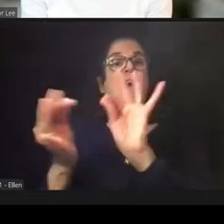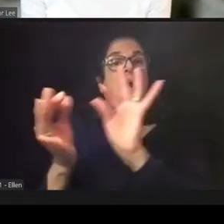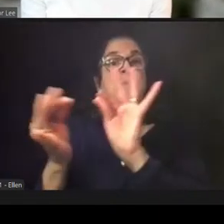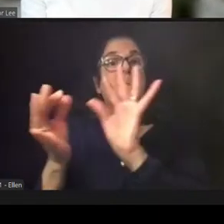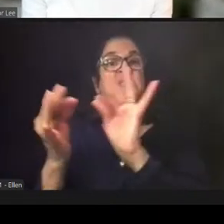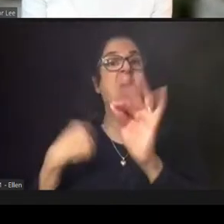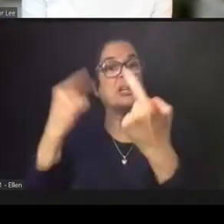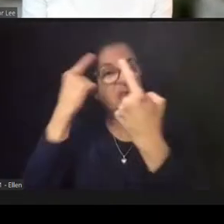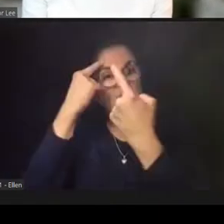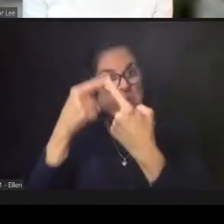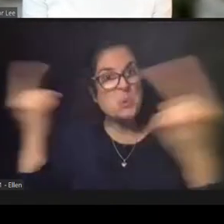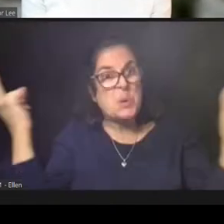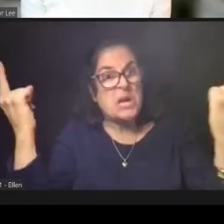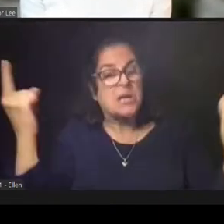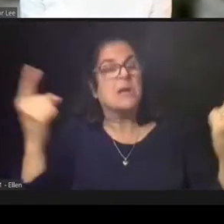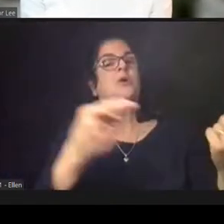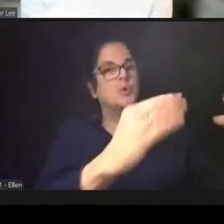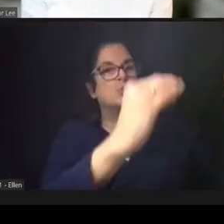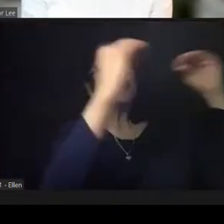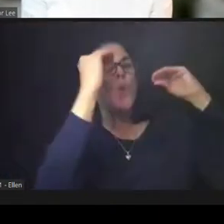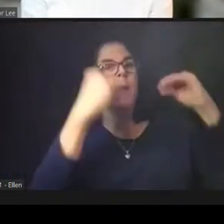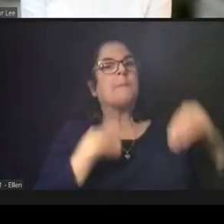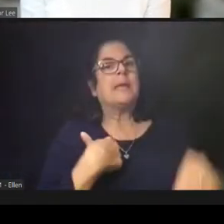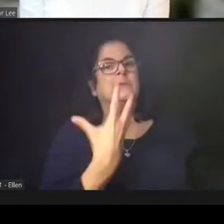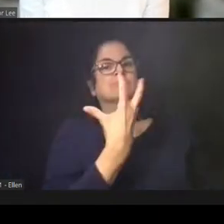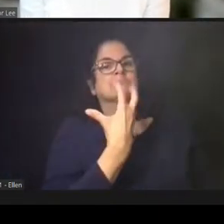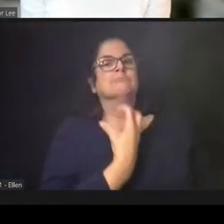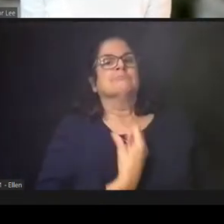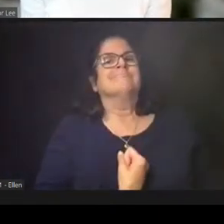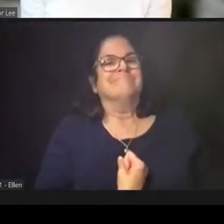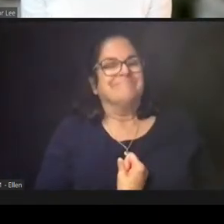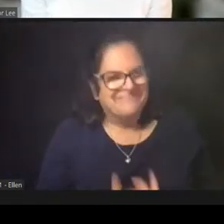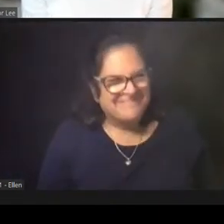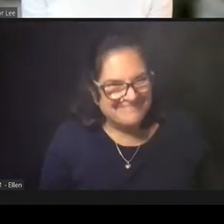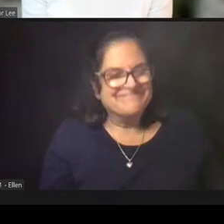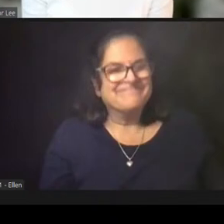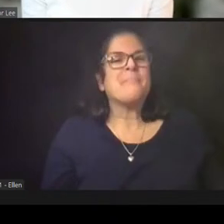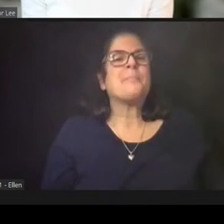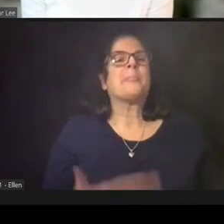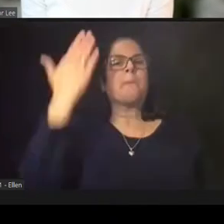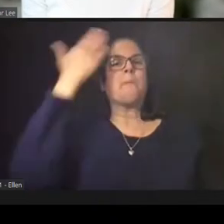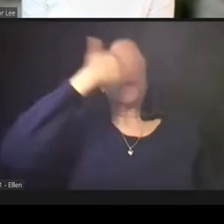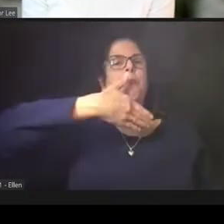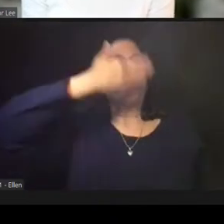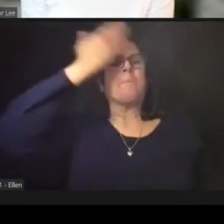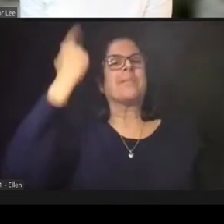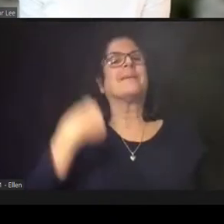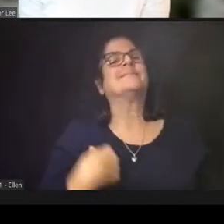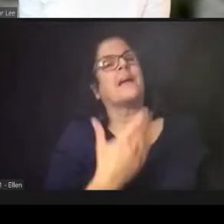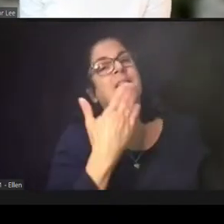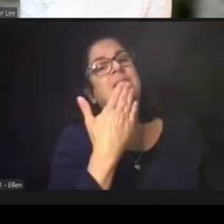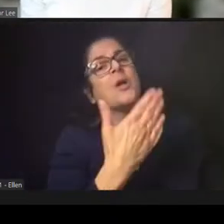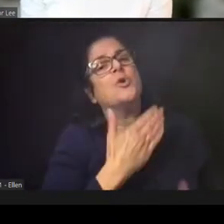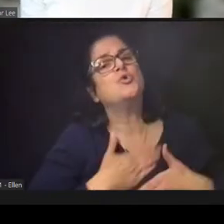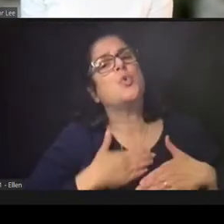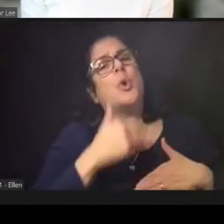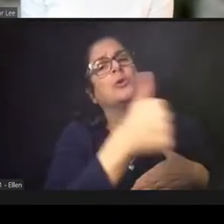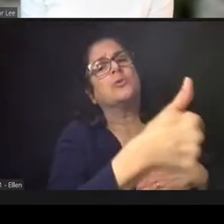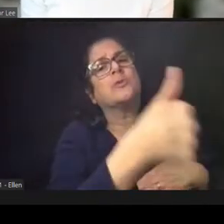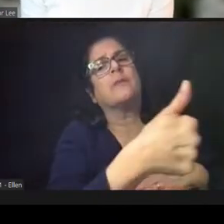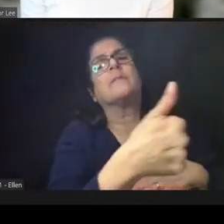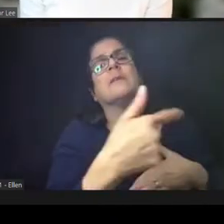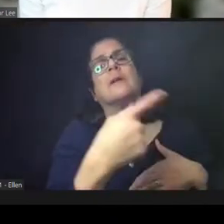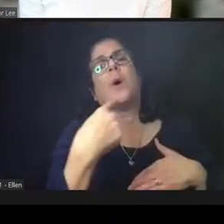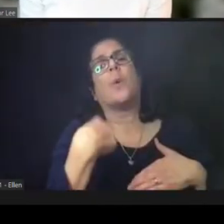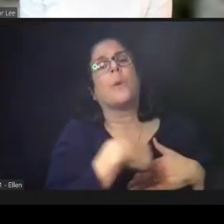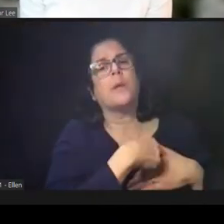with. So thank you, Greg. Thank you, man. And enjoy your time and don't be a stranger. And we won't